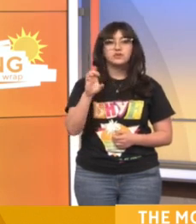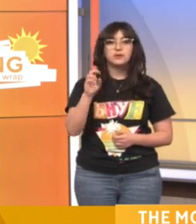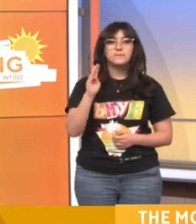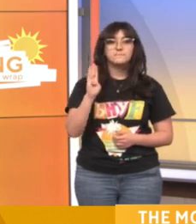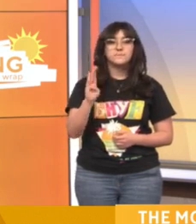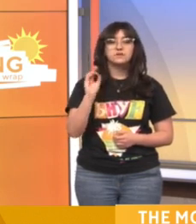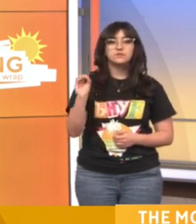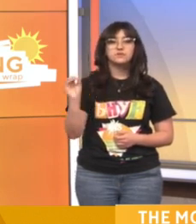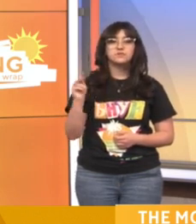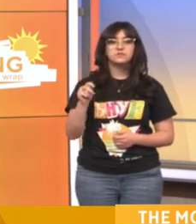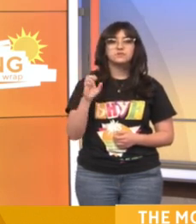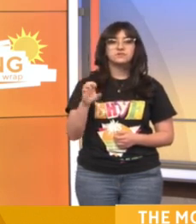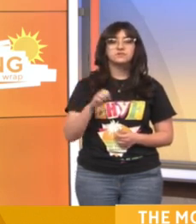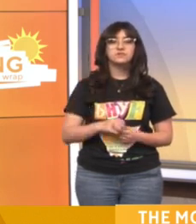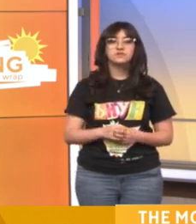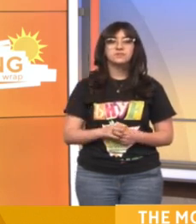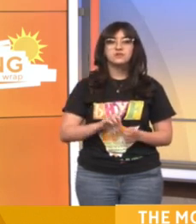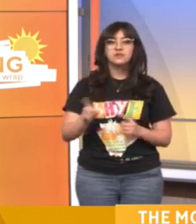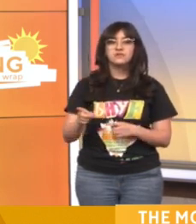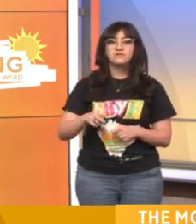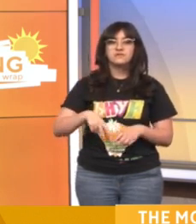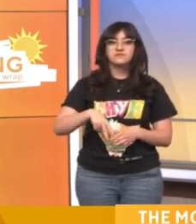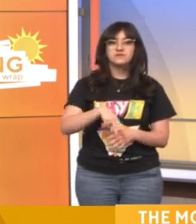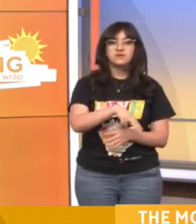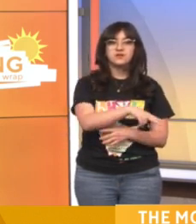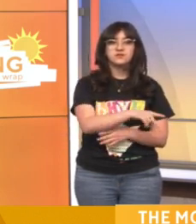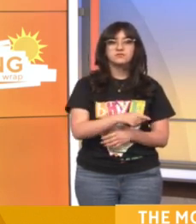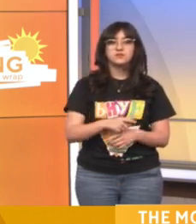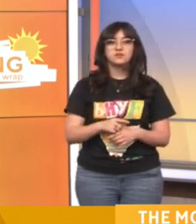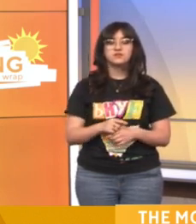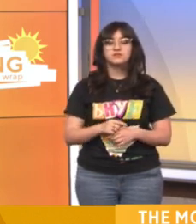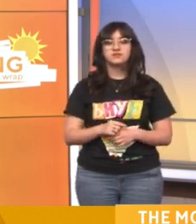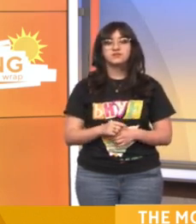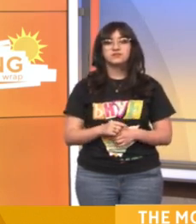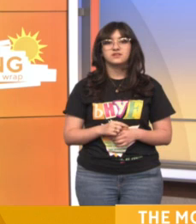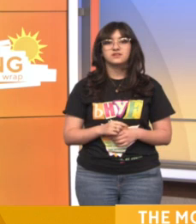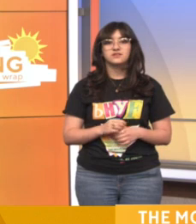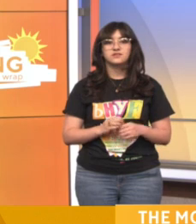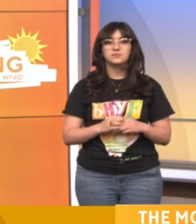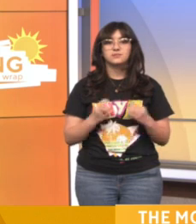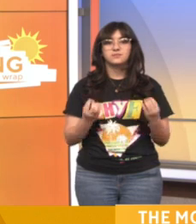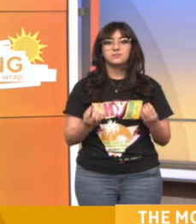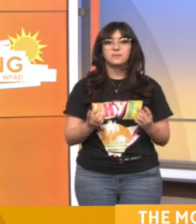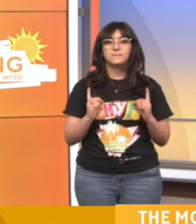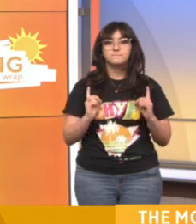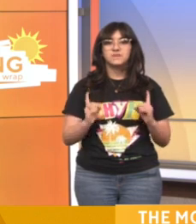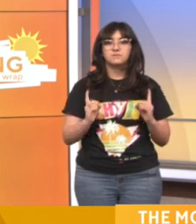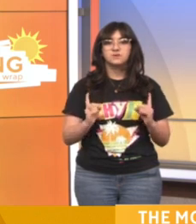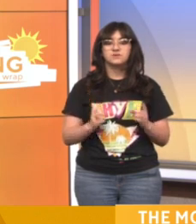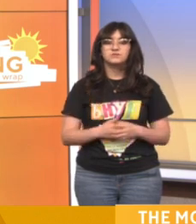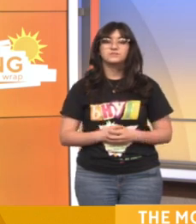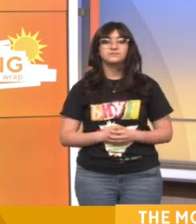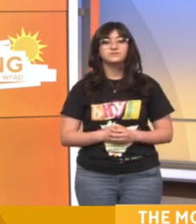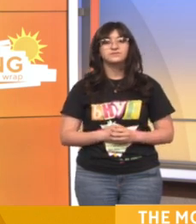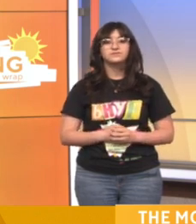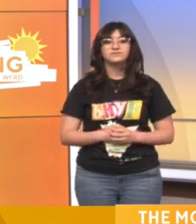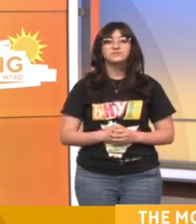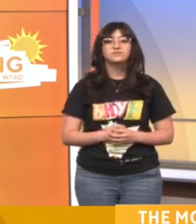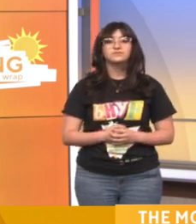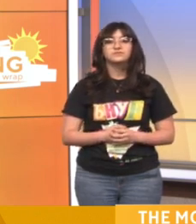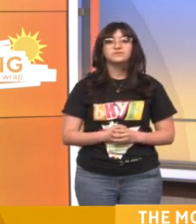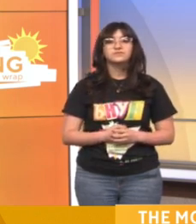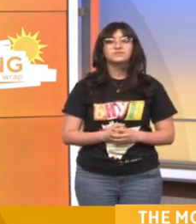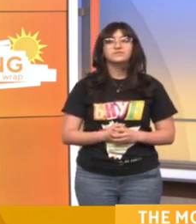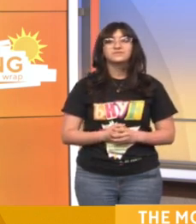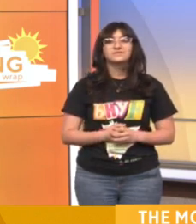but we're following these same characters and seeing how circumstantially they'd be today, and it has been one of the most